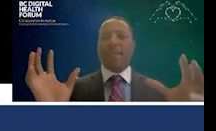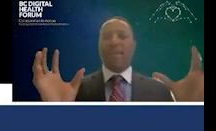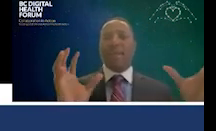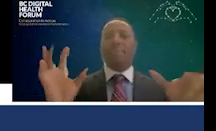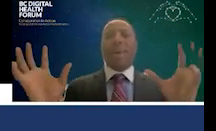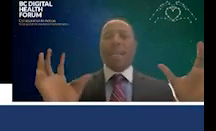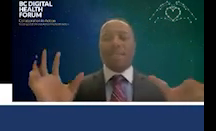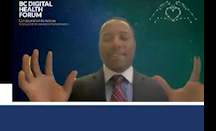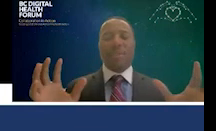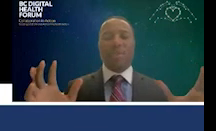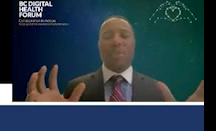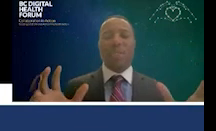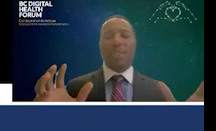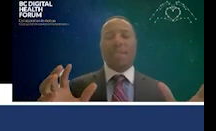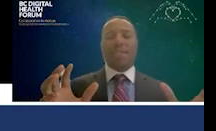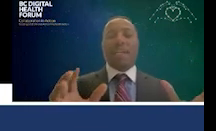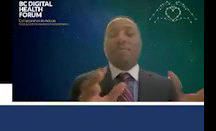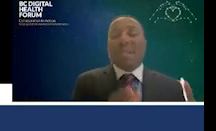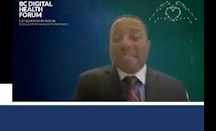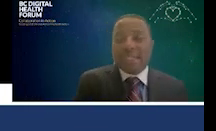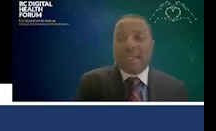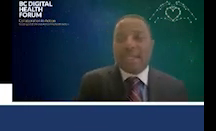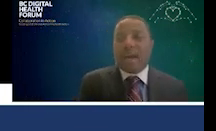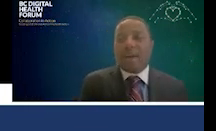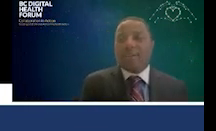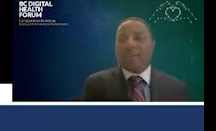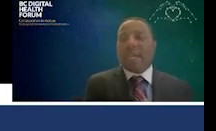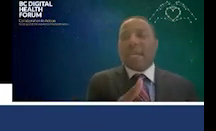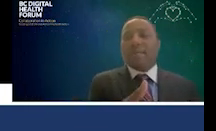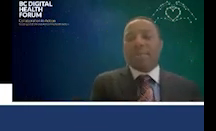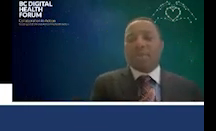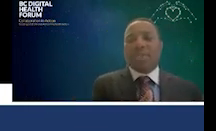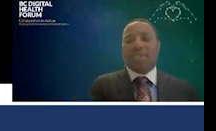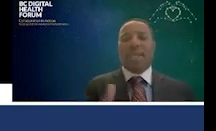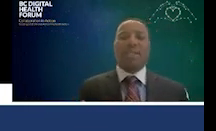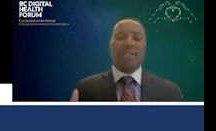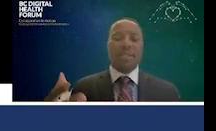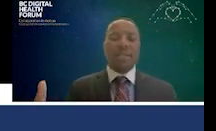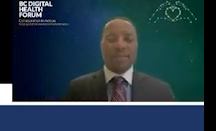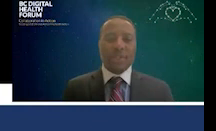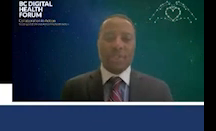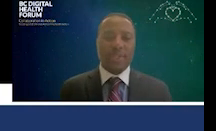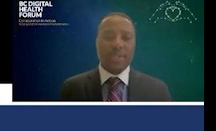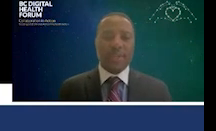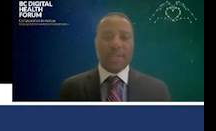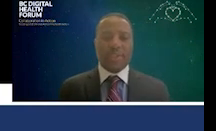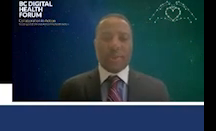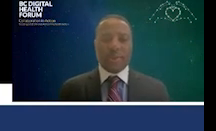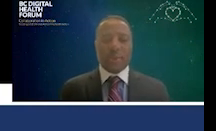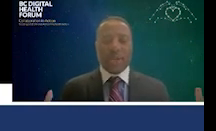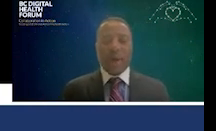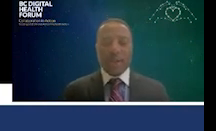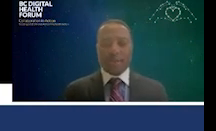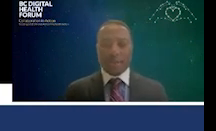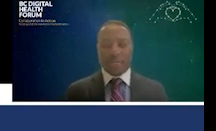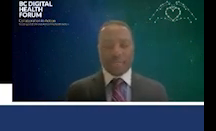capacity, they're balancing between the complexity of the patient's health condition. And so